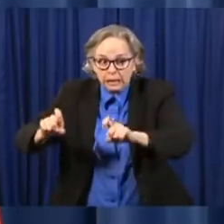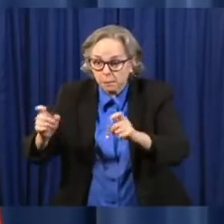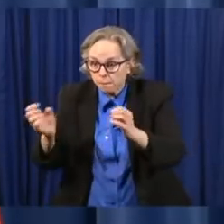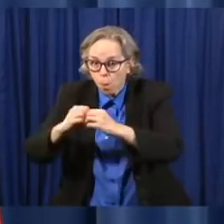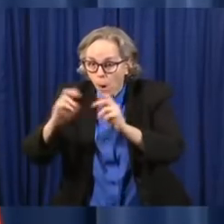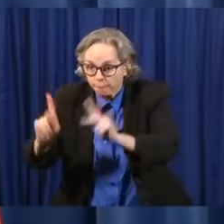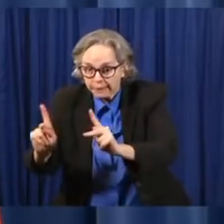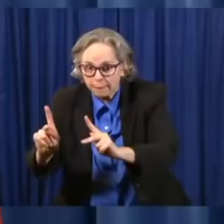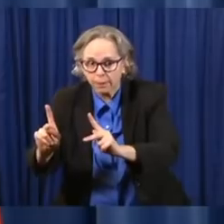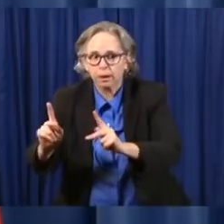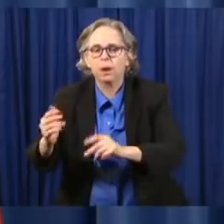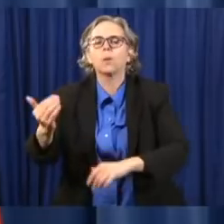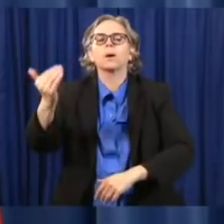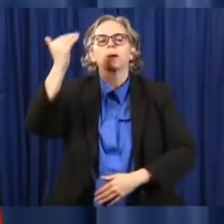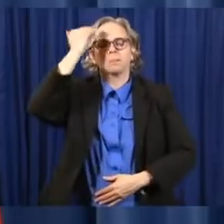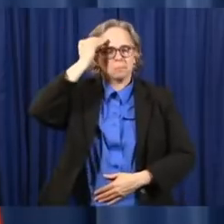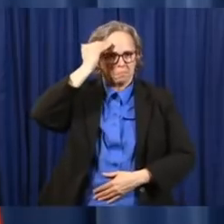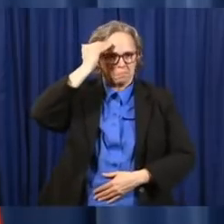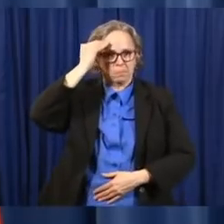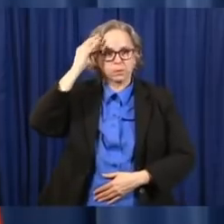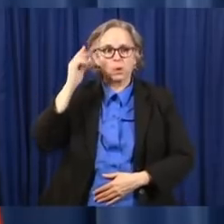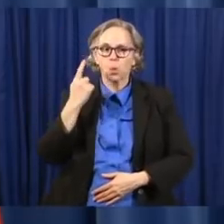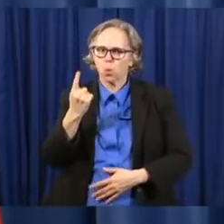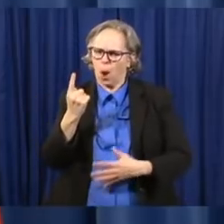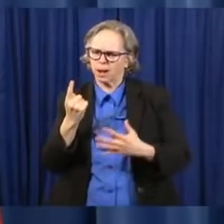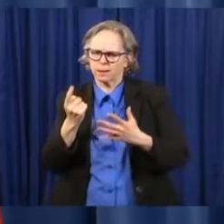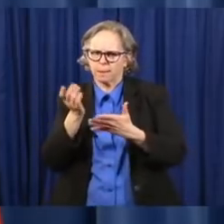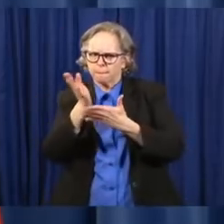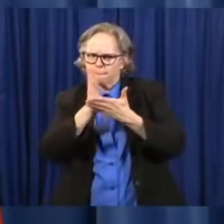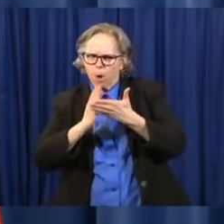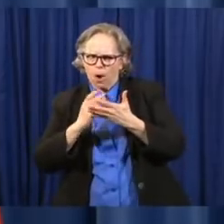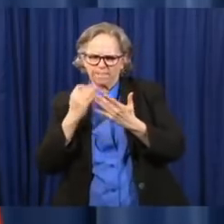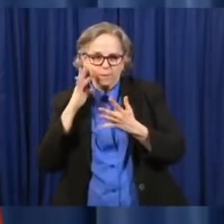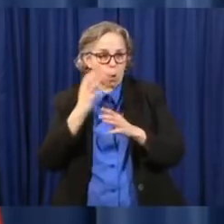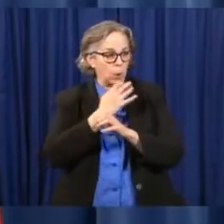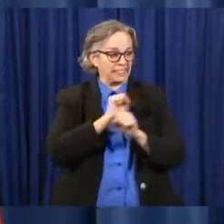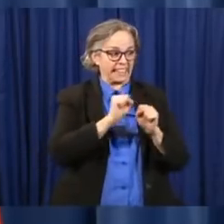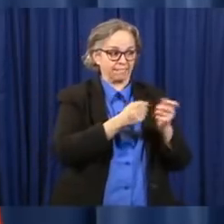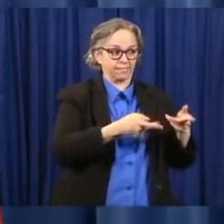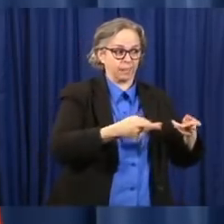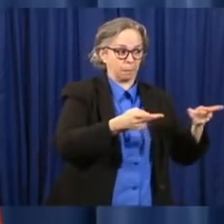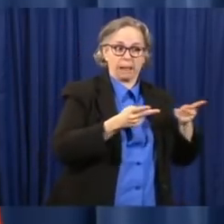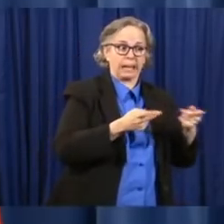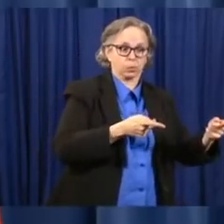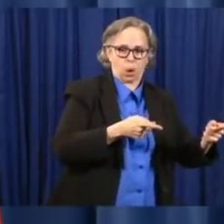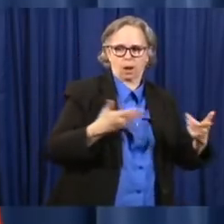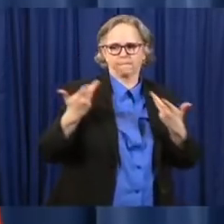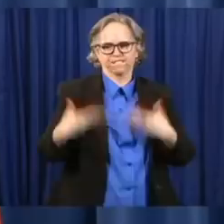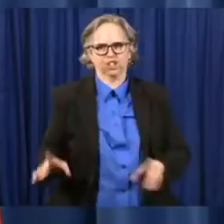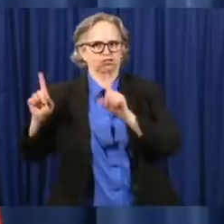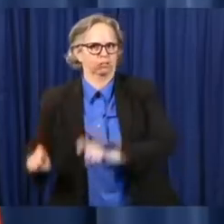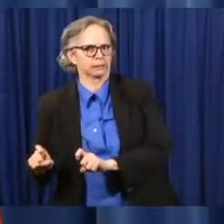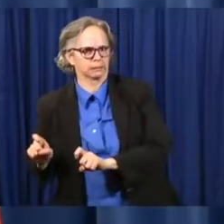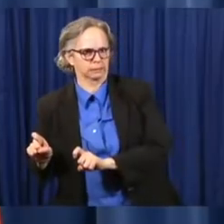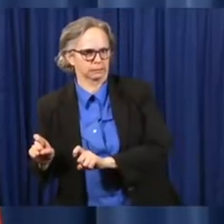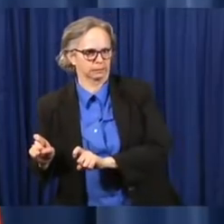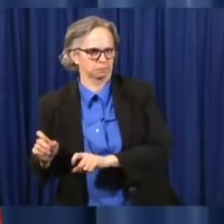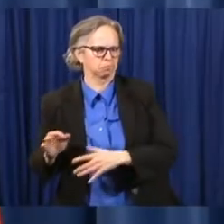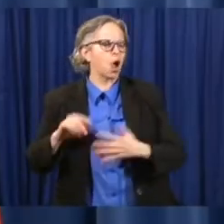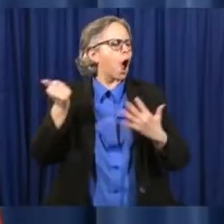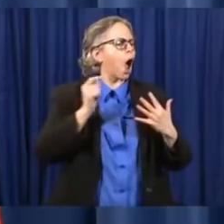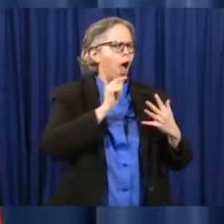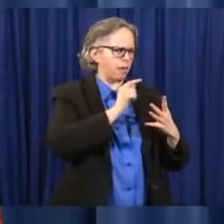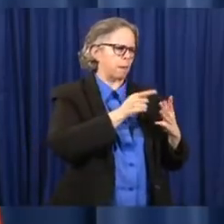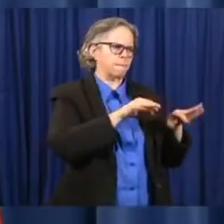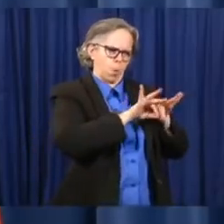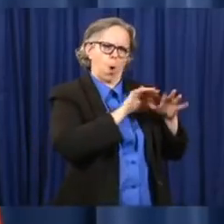components that will go into that safety. The others, of course, have to do with the workplace. It has to do with